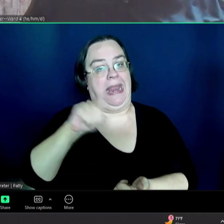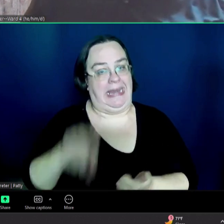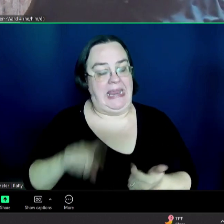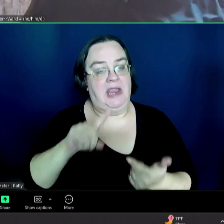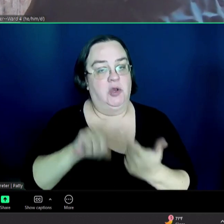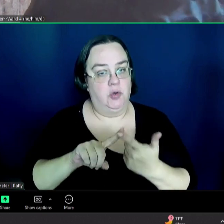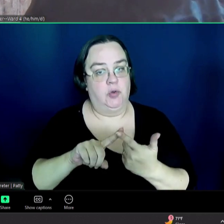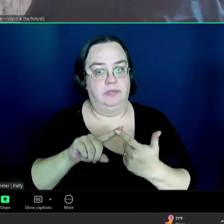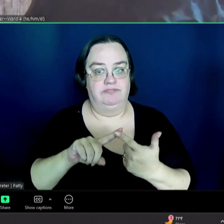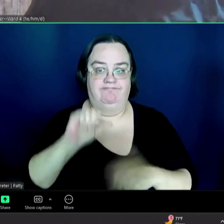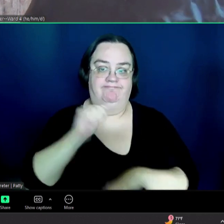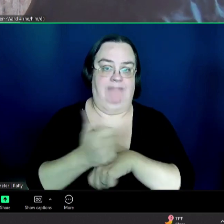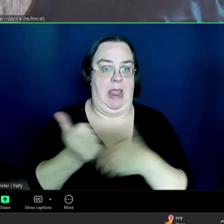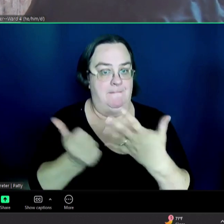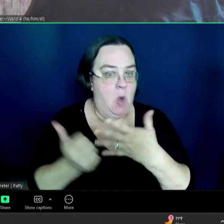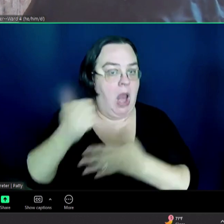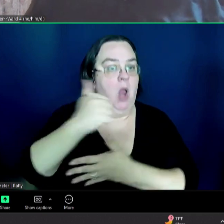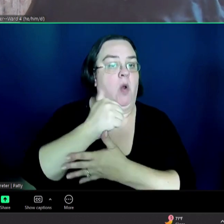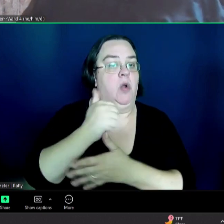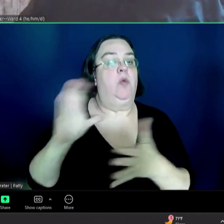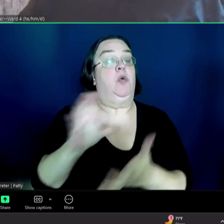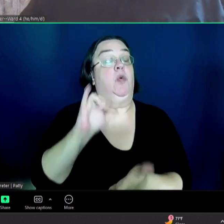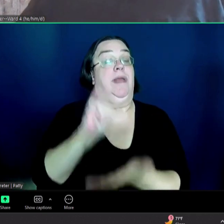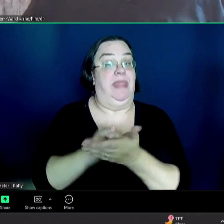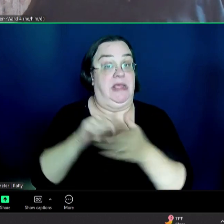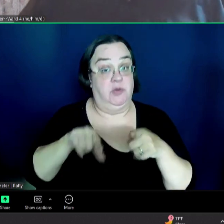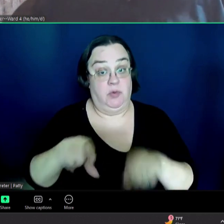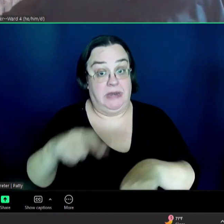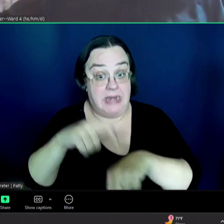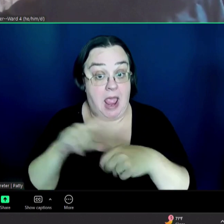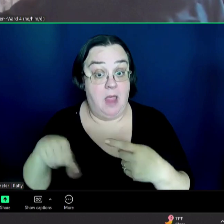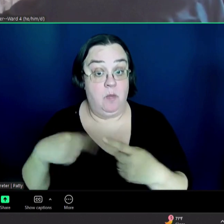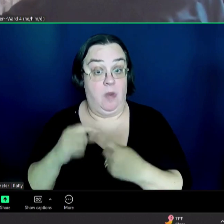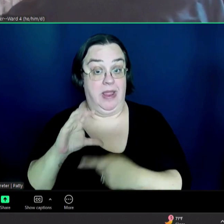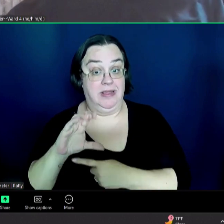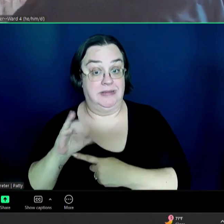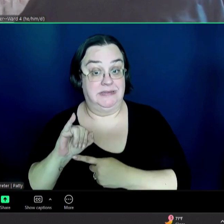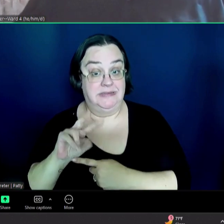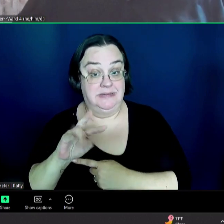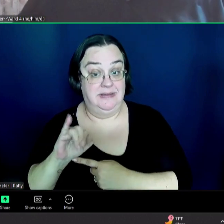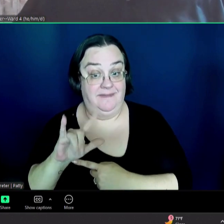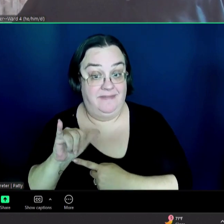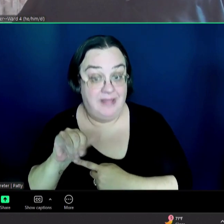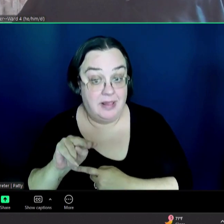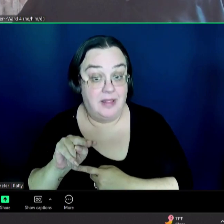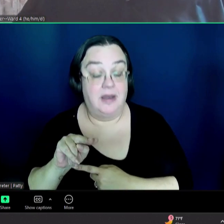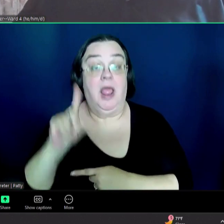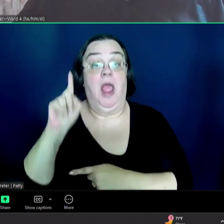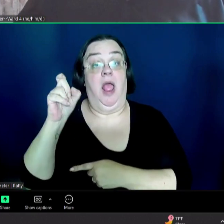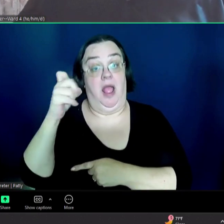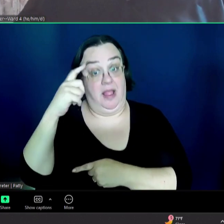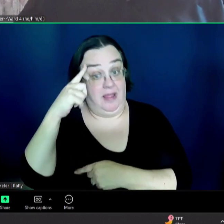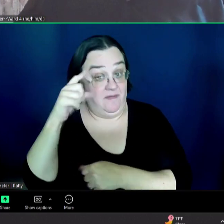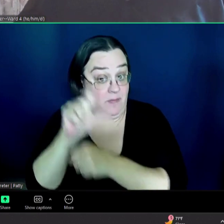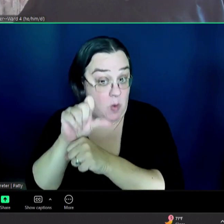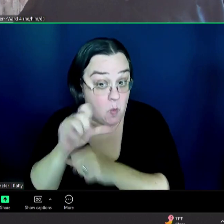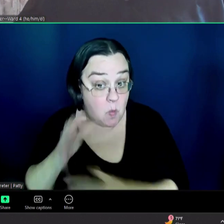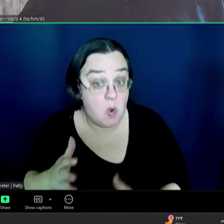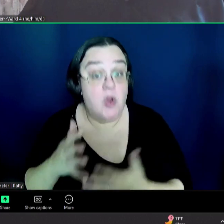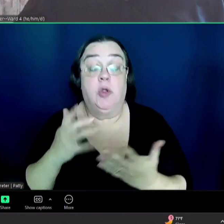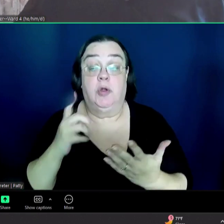prioritizing. And we're doing this in a time when civilian government workers have